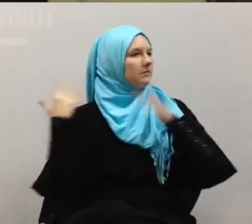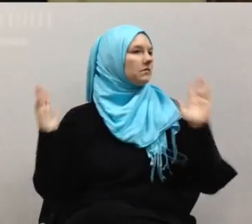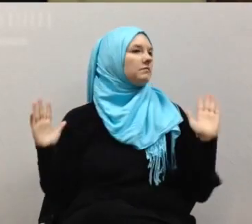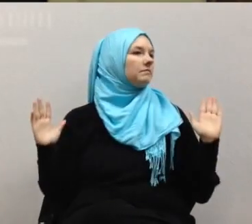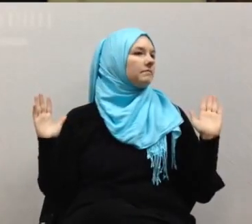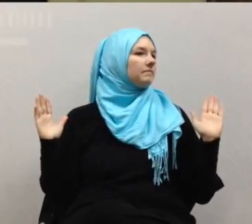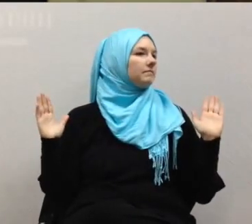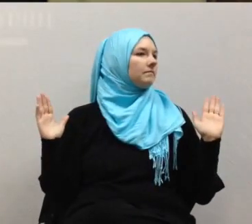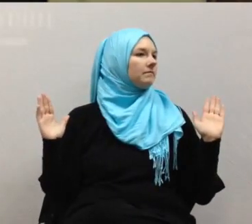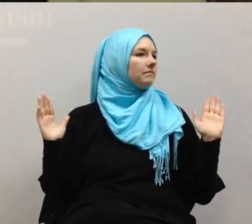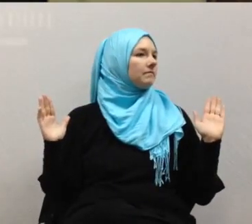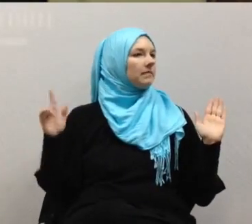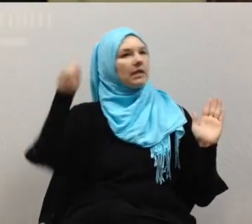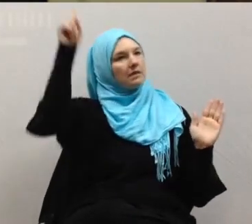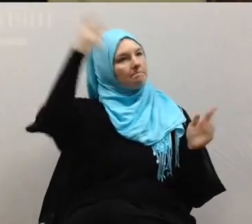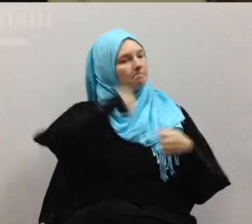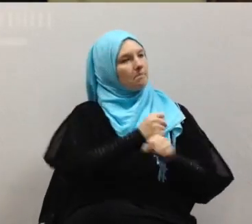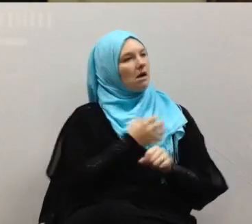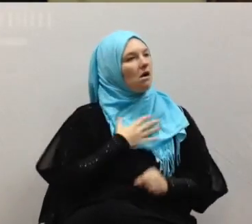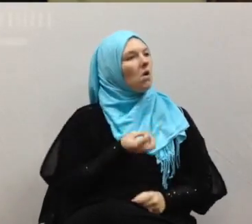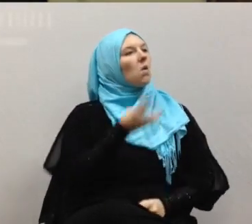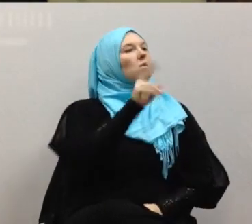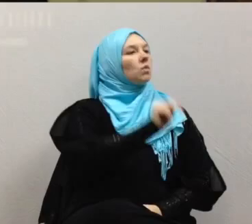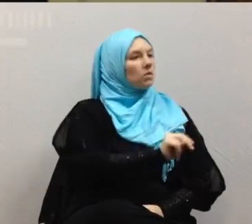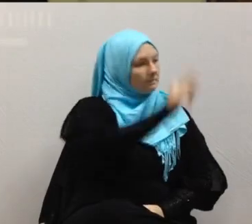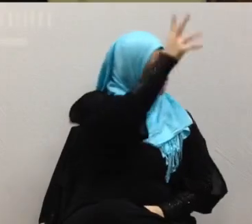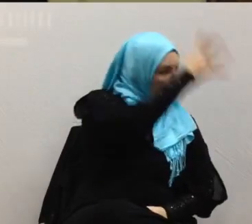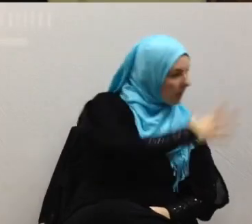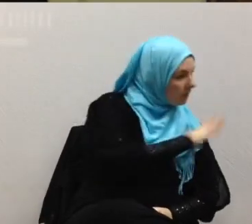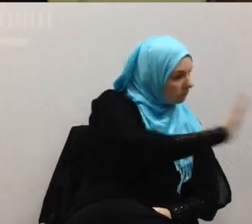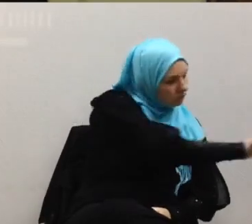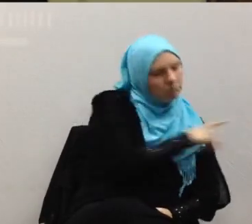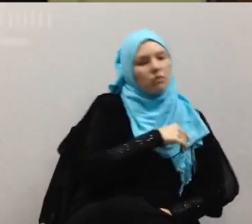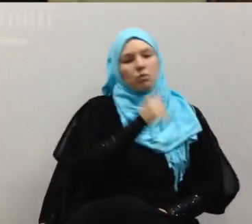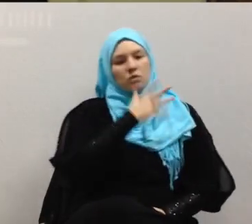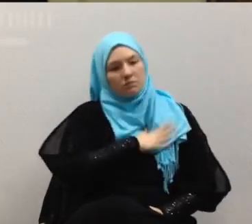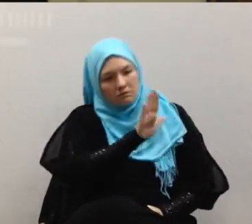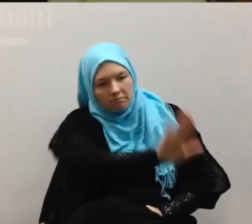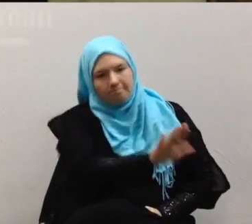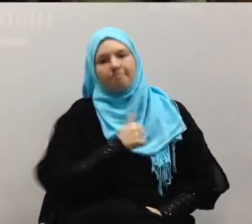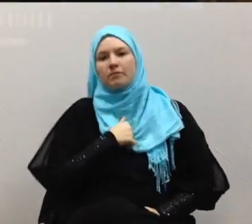His own man and His own woman and His own independent agent.